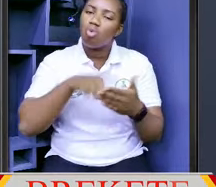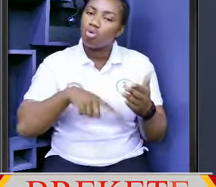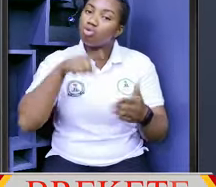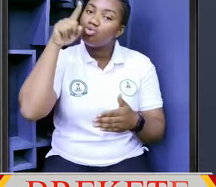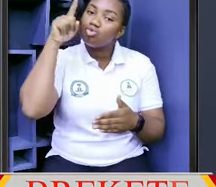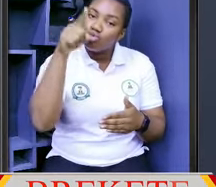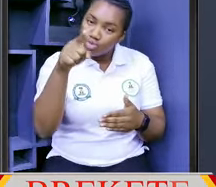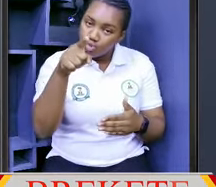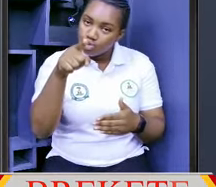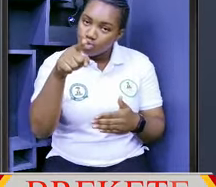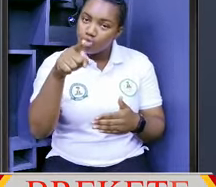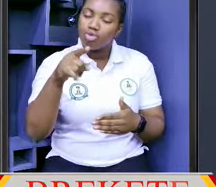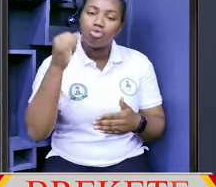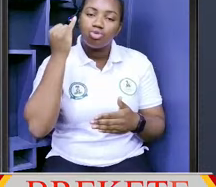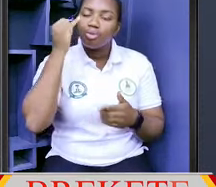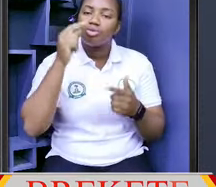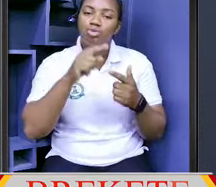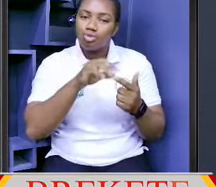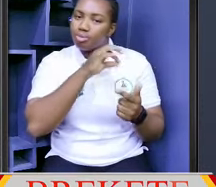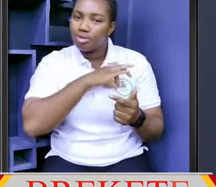deserve and got.